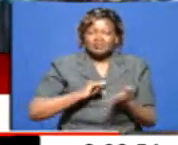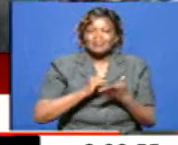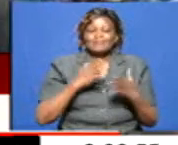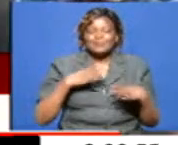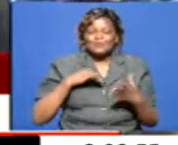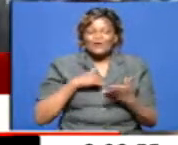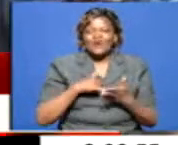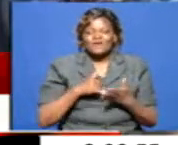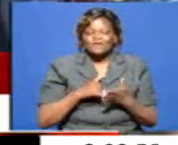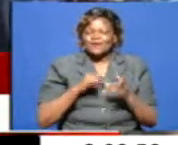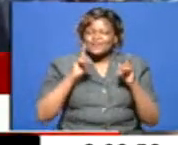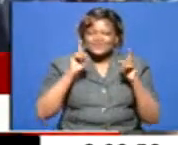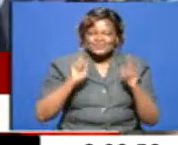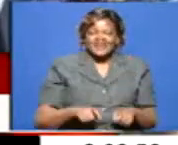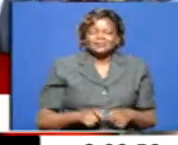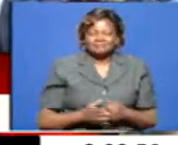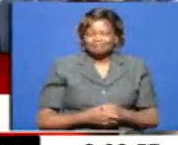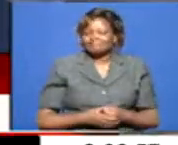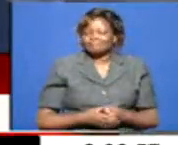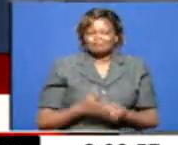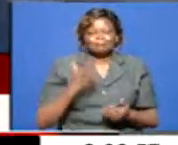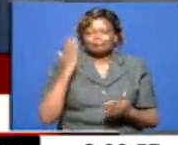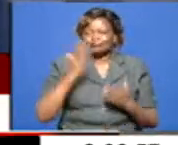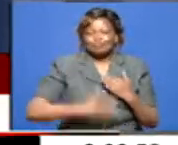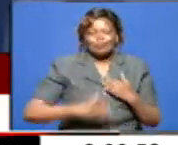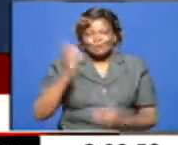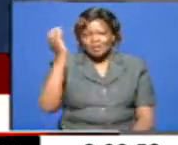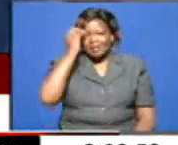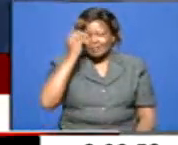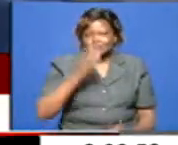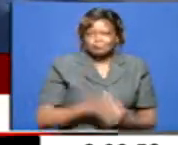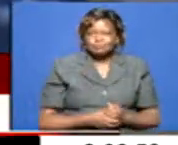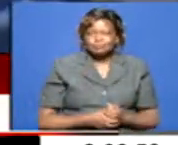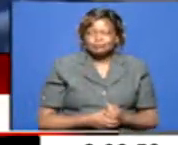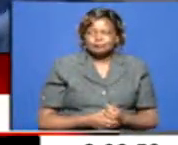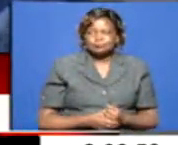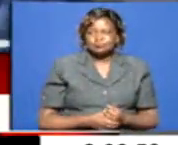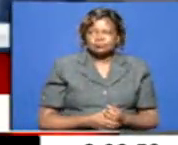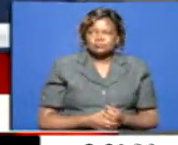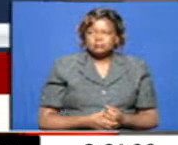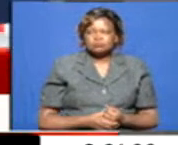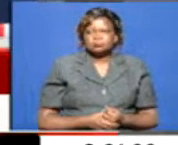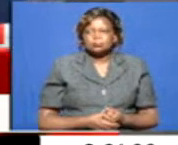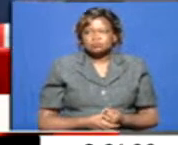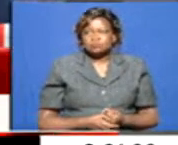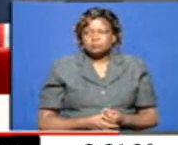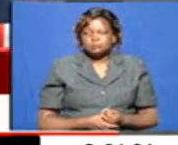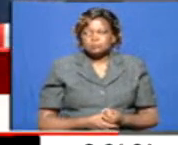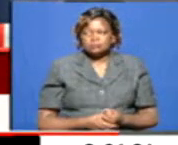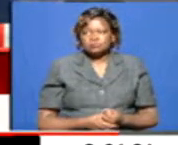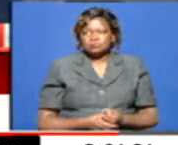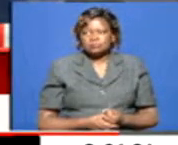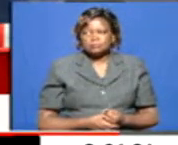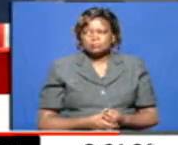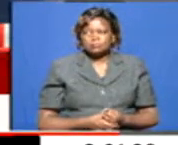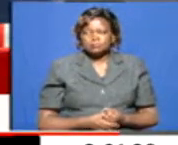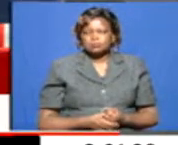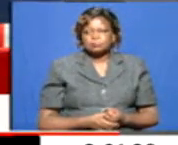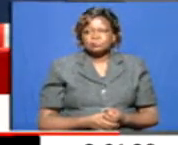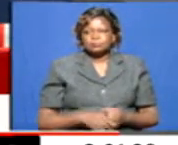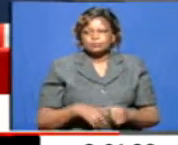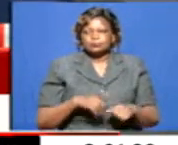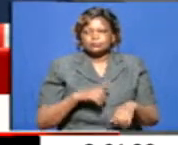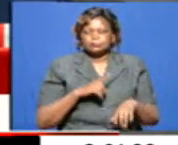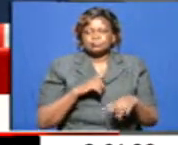guilty will have to say goodbye to their education. Same story that when students are in the prep room, then the